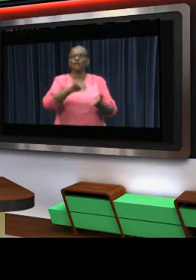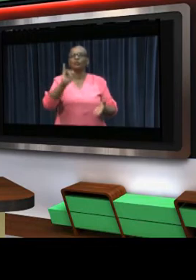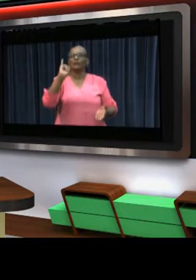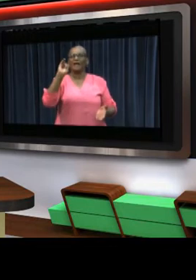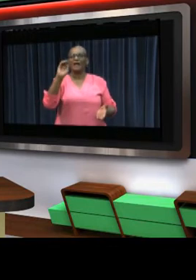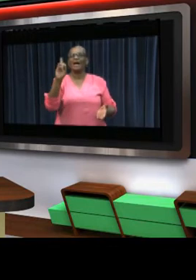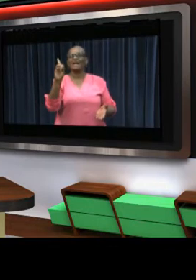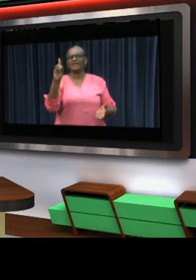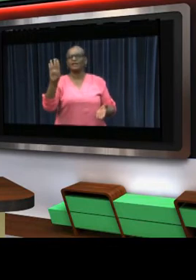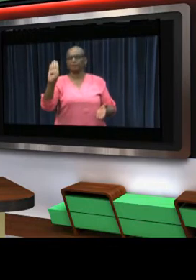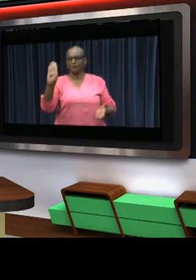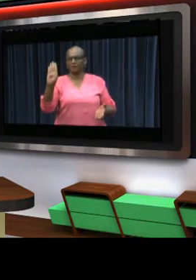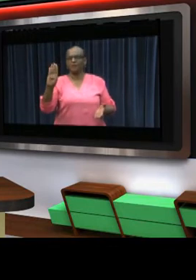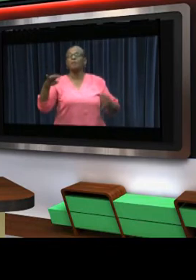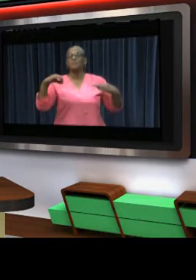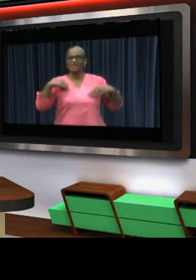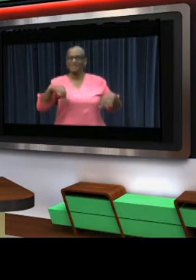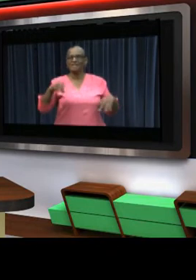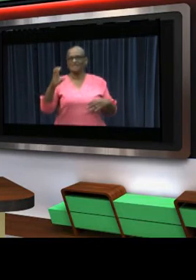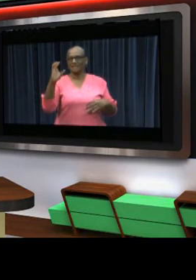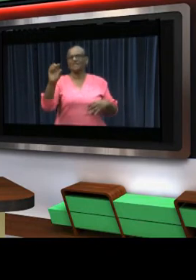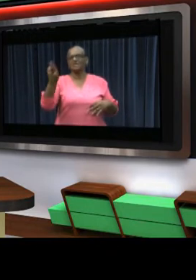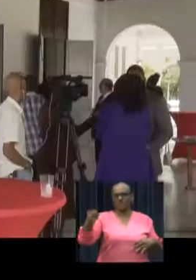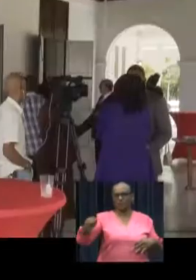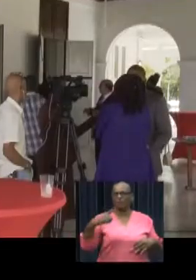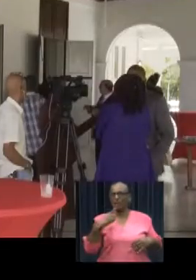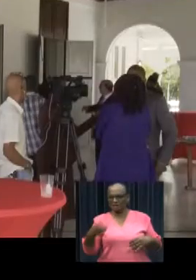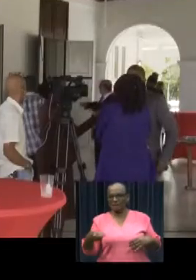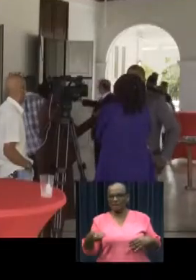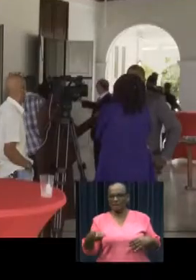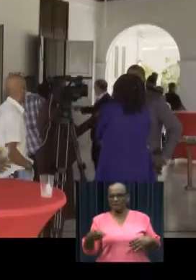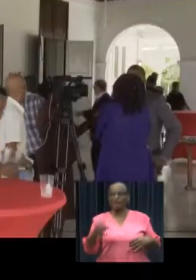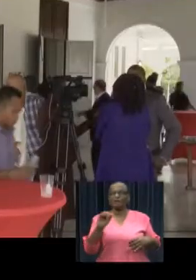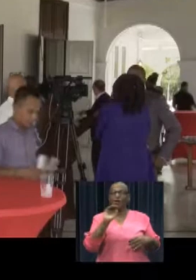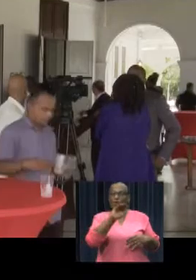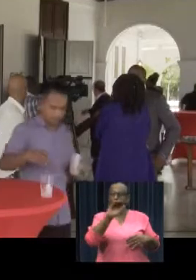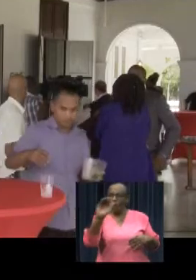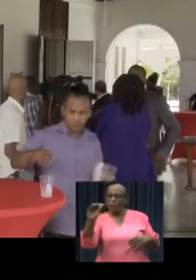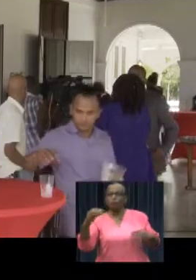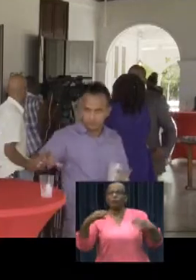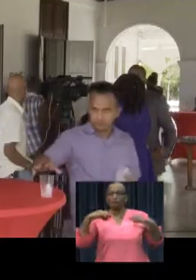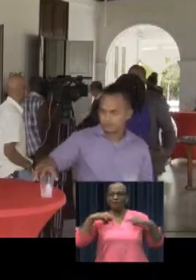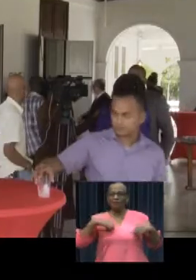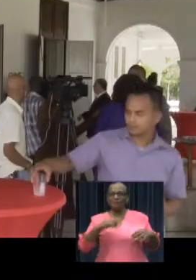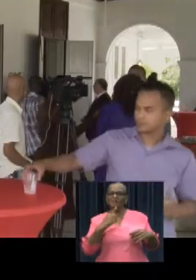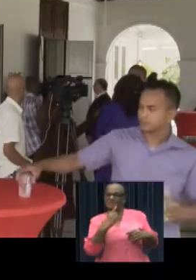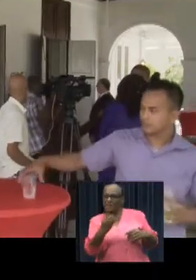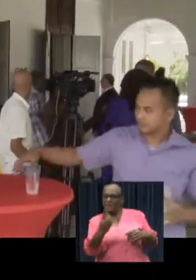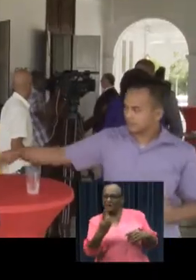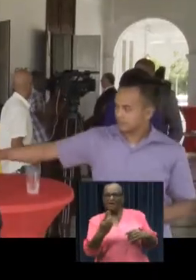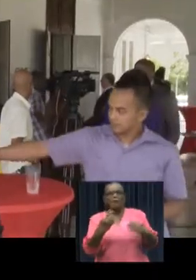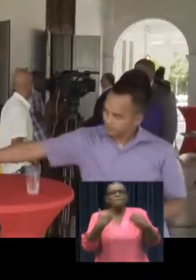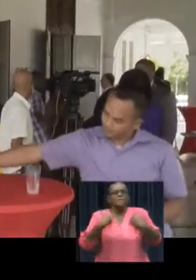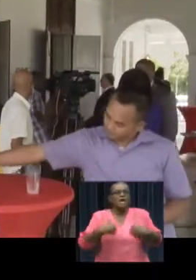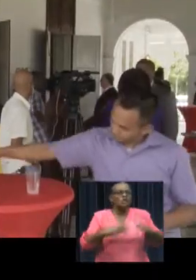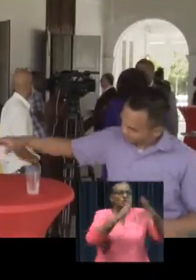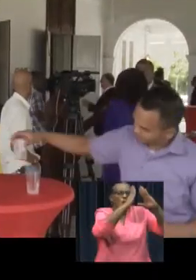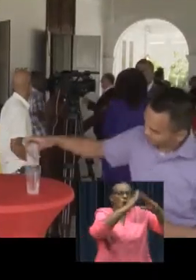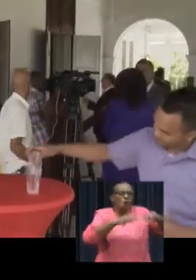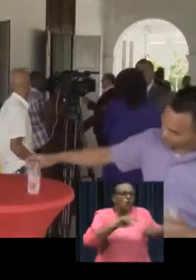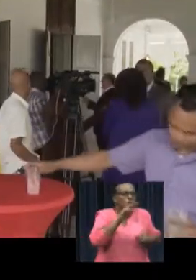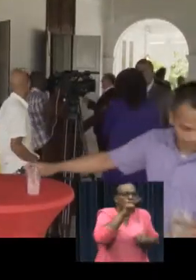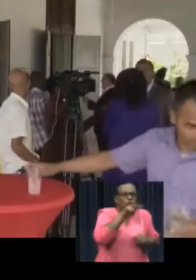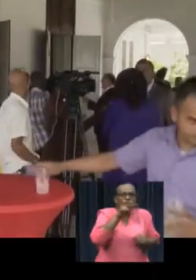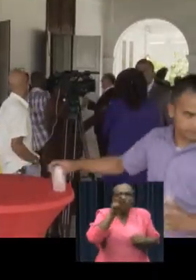will be finalized by the IDB, says Minister Christine Prolak of Social Affairs and Public Housing.